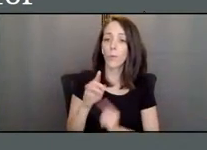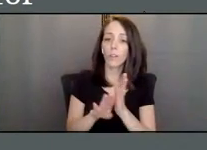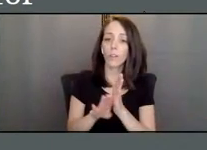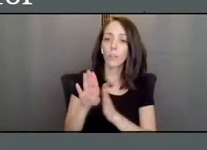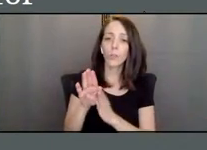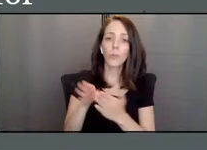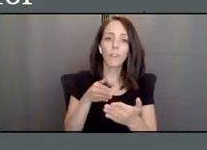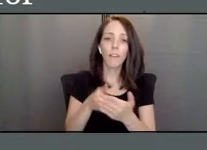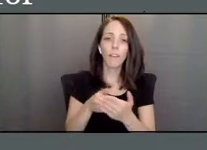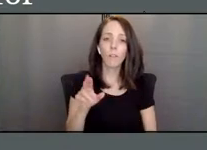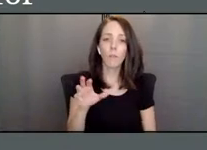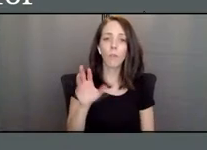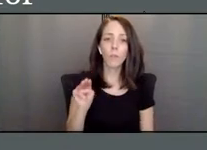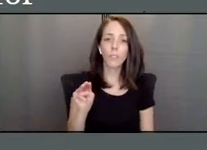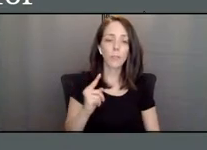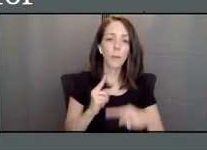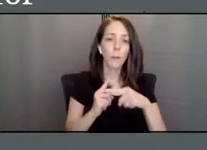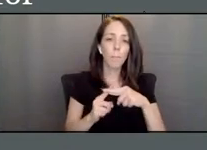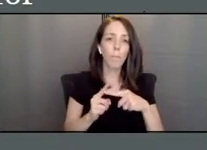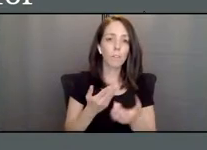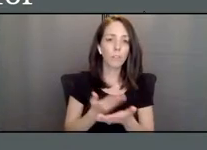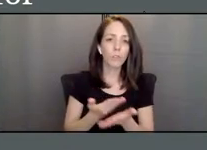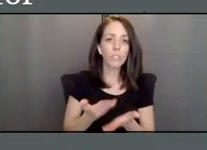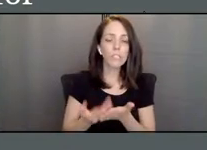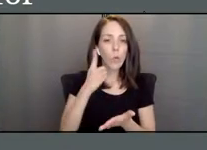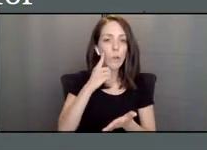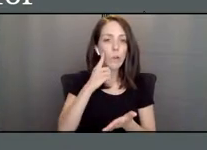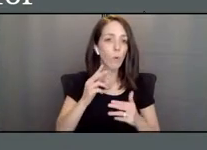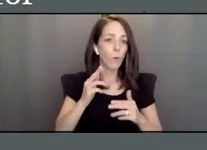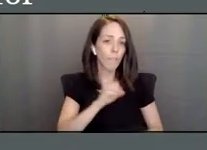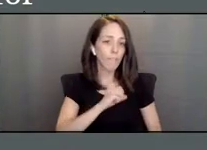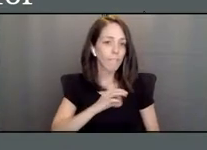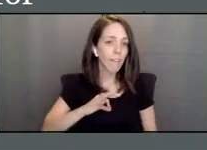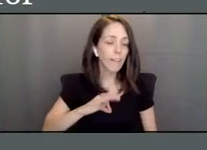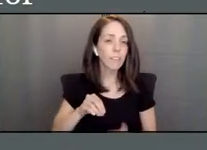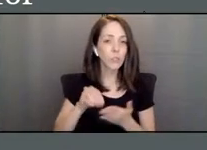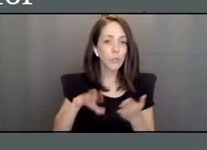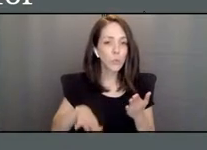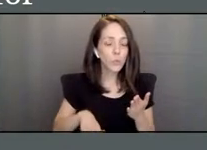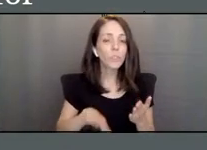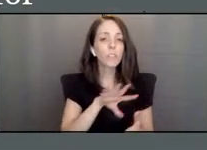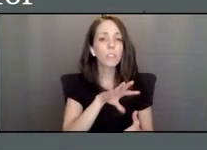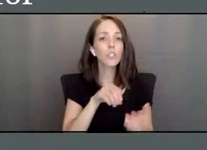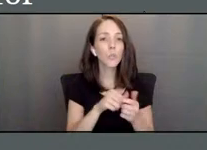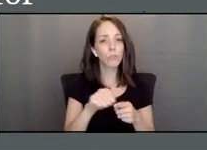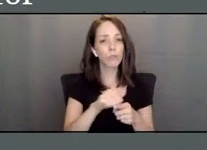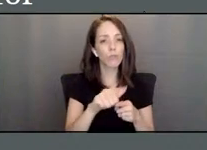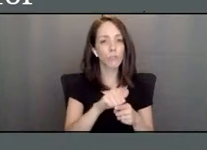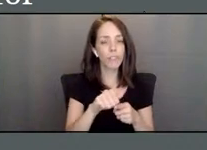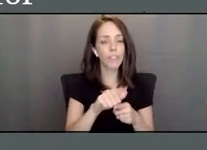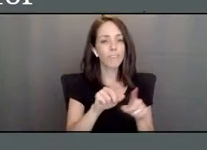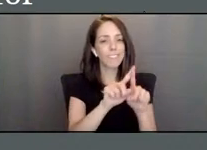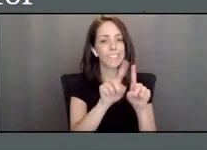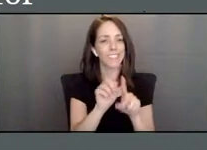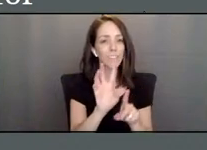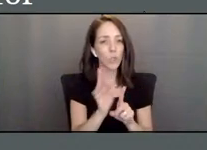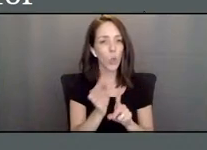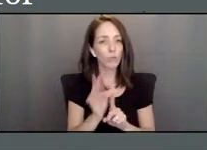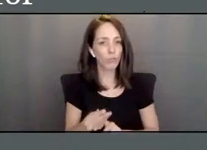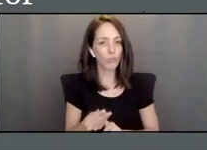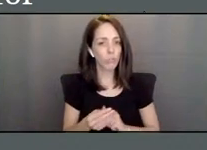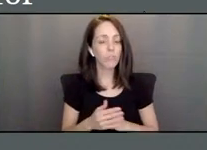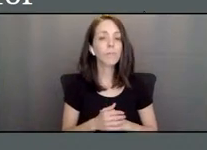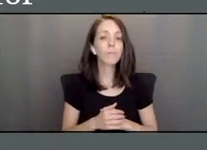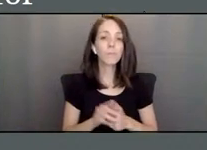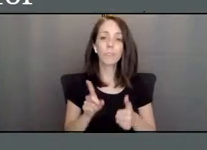repository of resources for faculty, staff, and students, including multicultural resources. For the first bullet point, IT helped